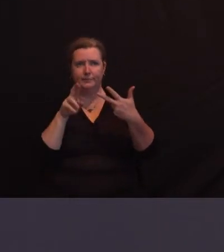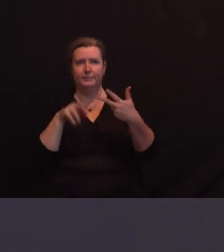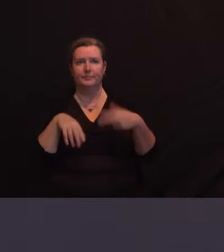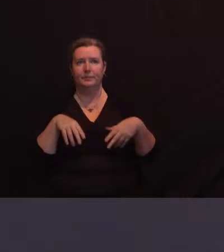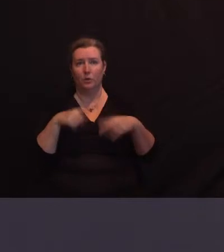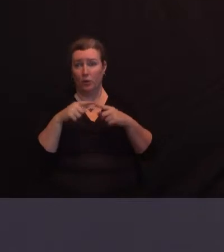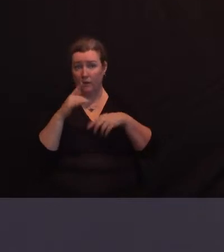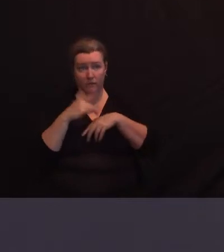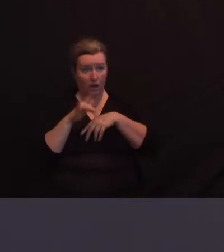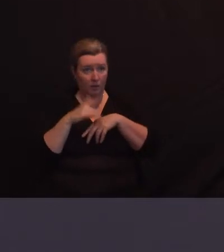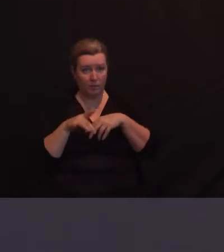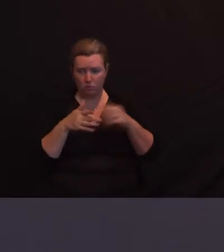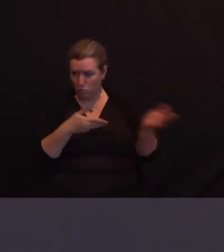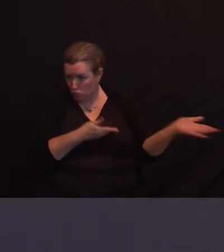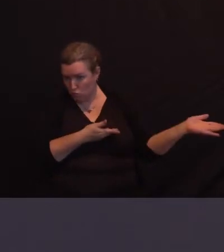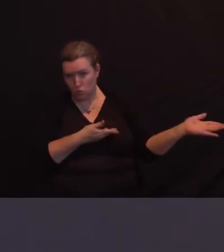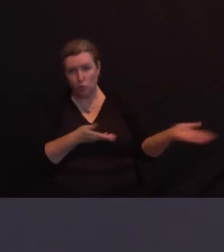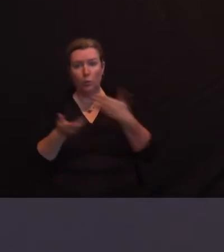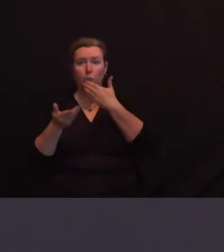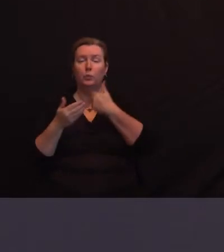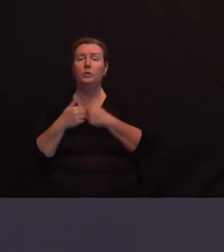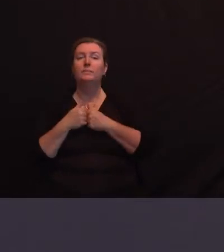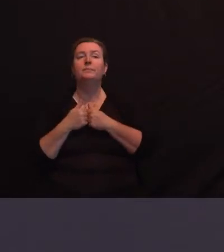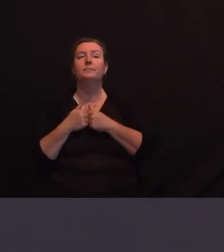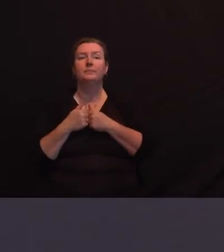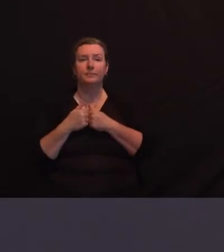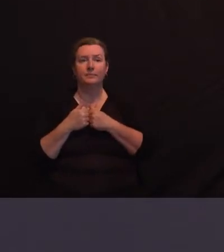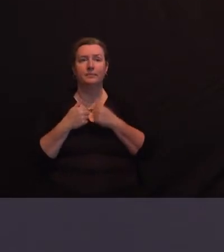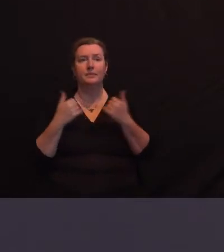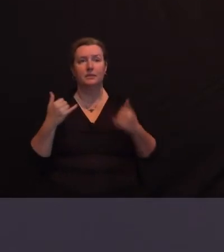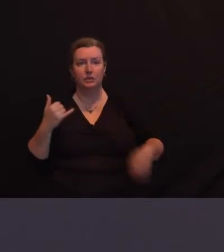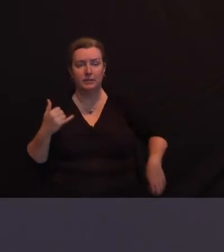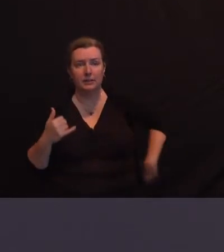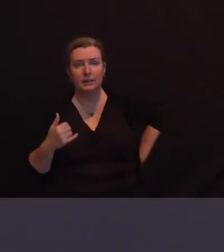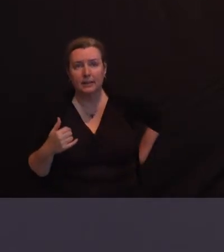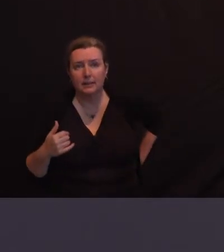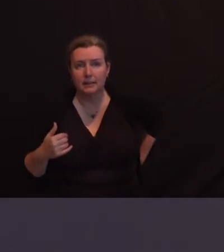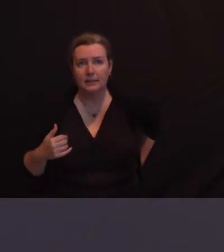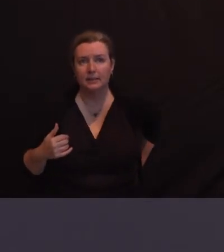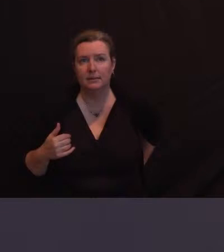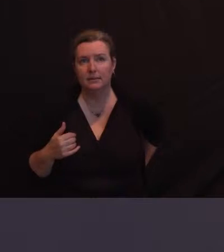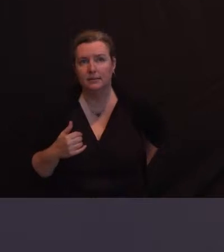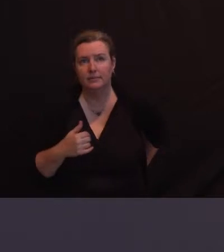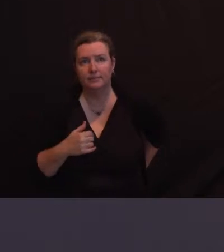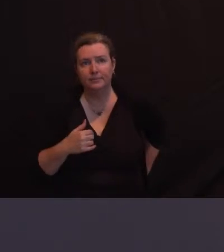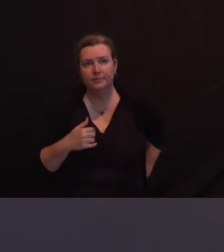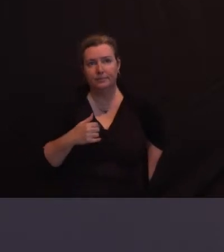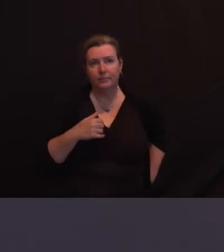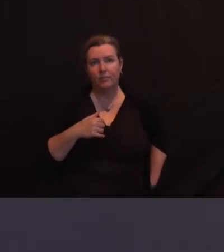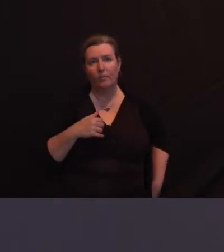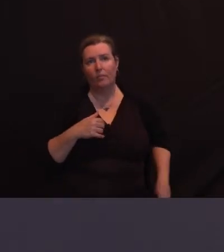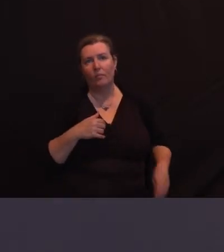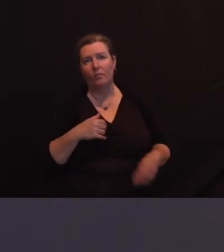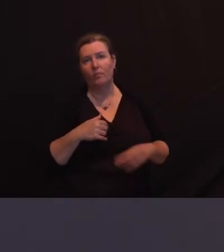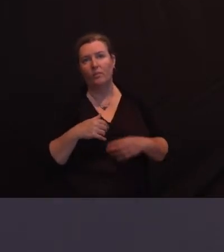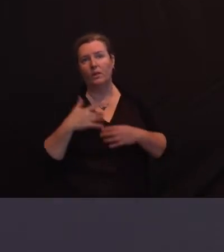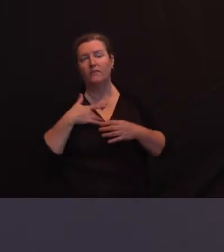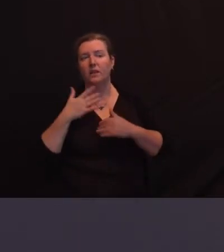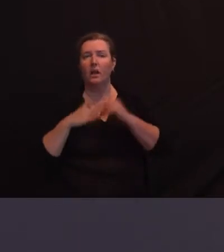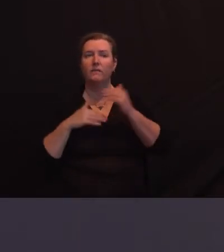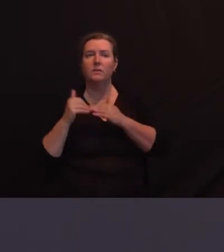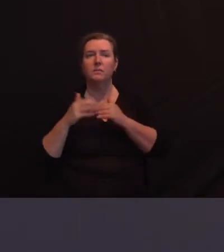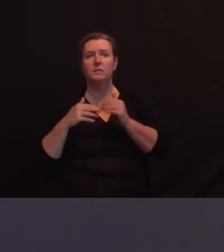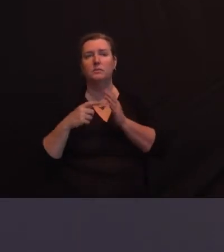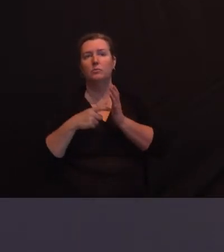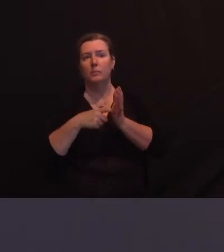And I think where we are today is where I'm comfortable. I think Judy is comfortable mandating every sort